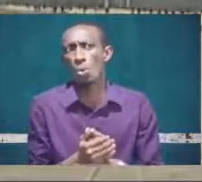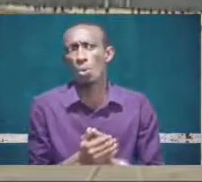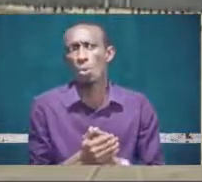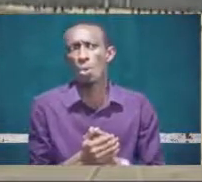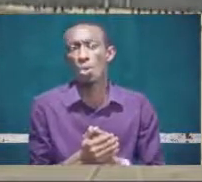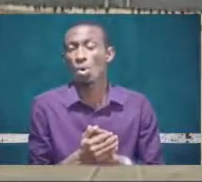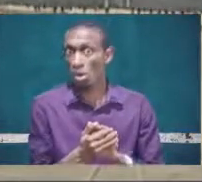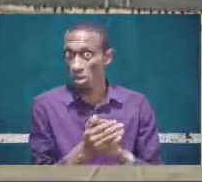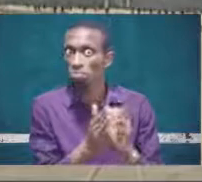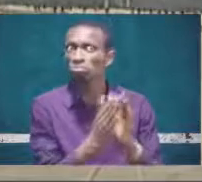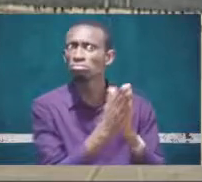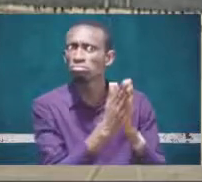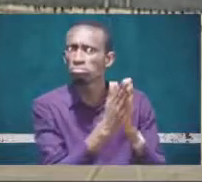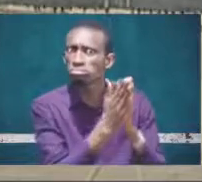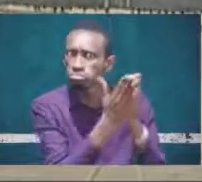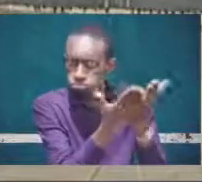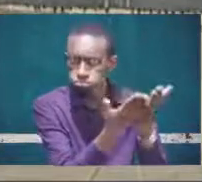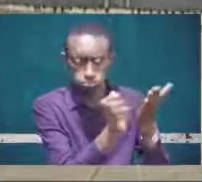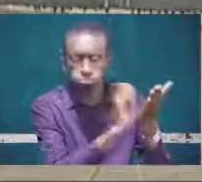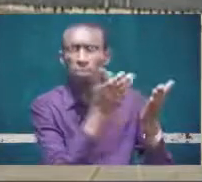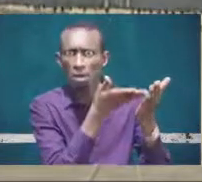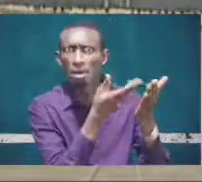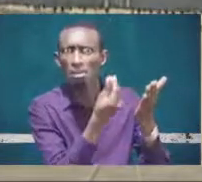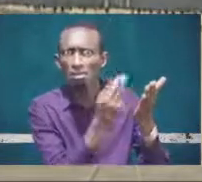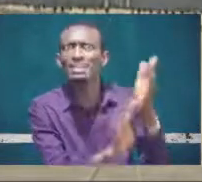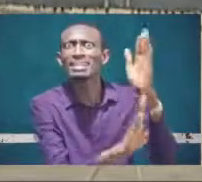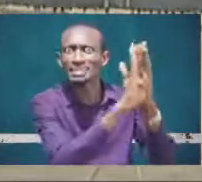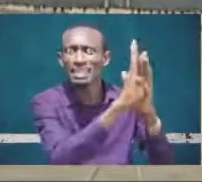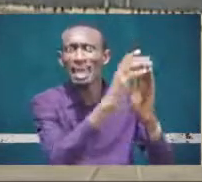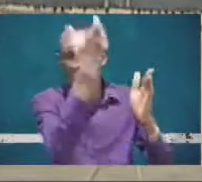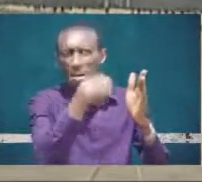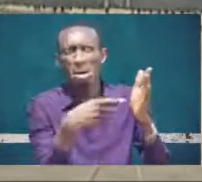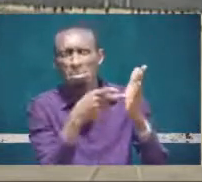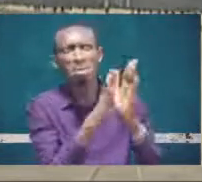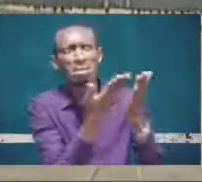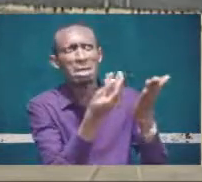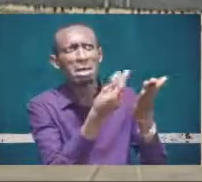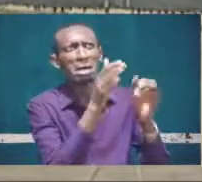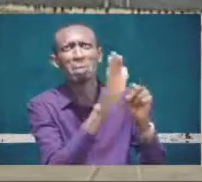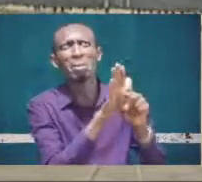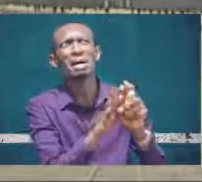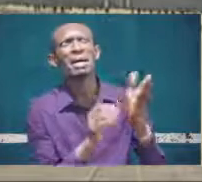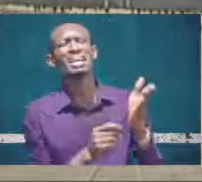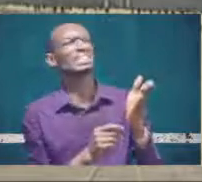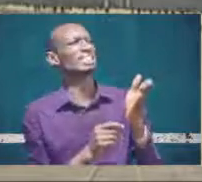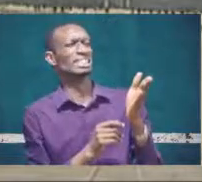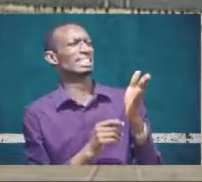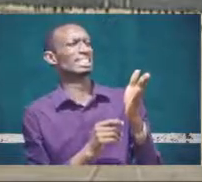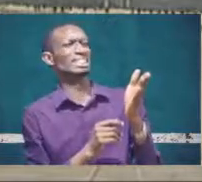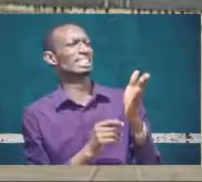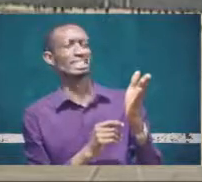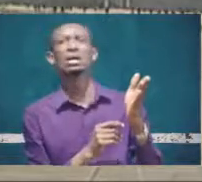there's an increase in the price of books, it means people cannot afford buying books, and therefore the demand for a